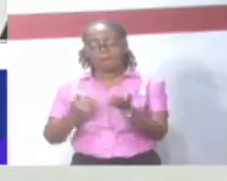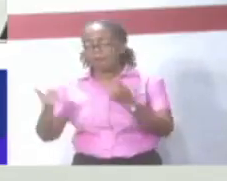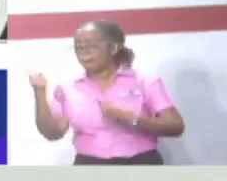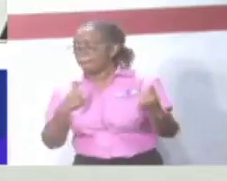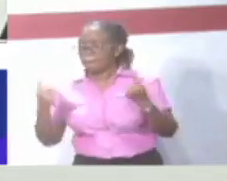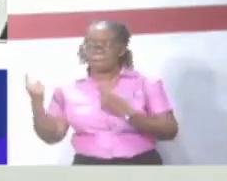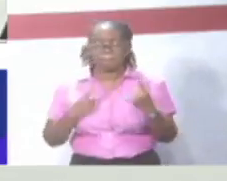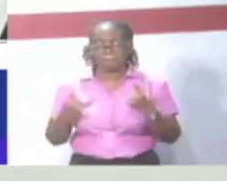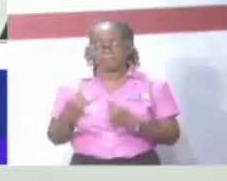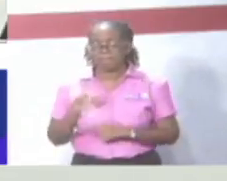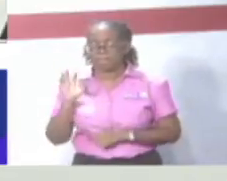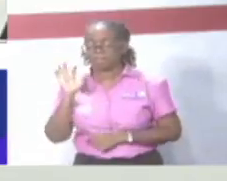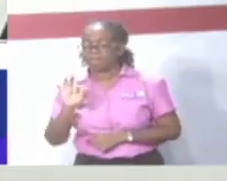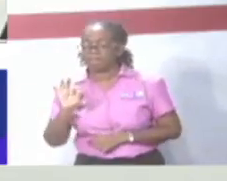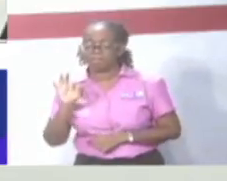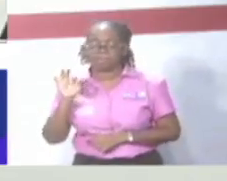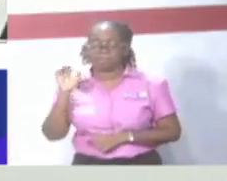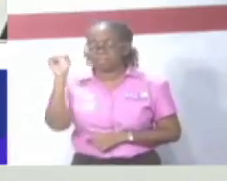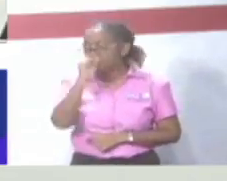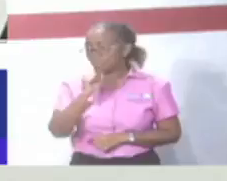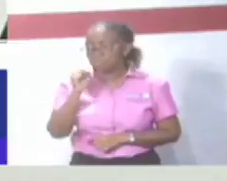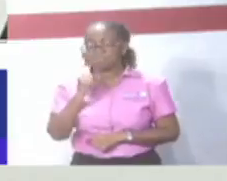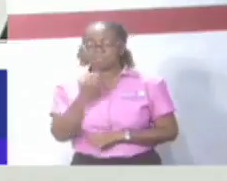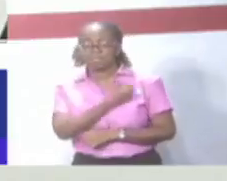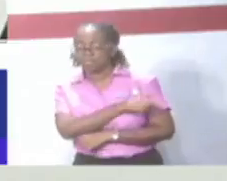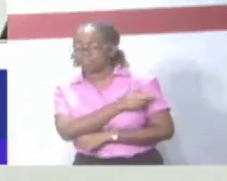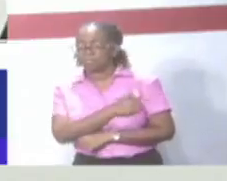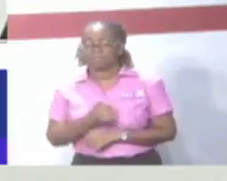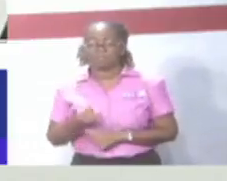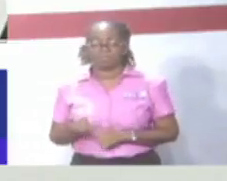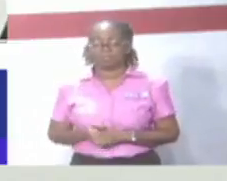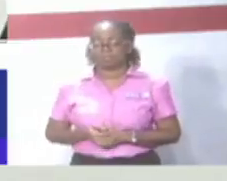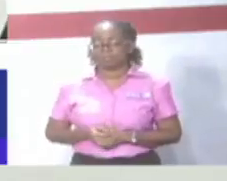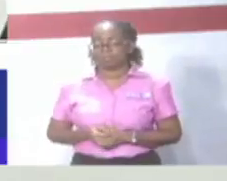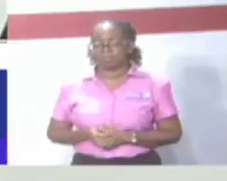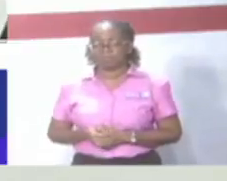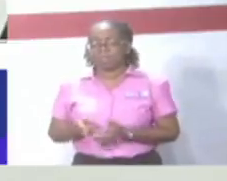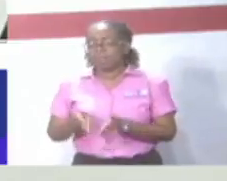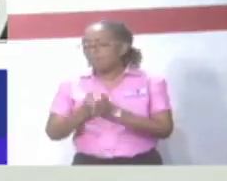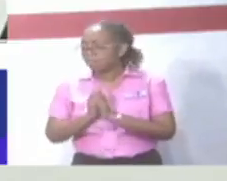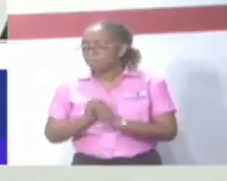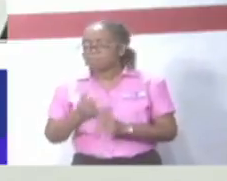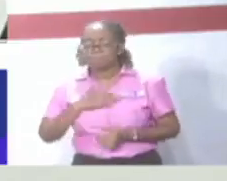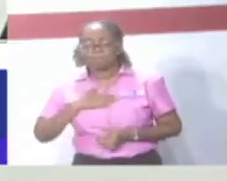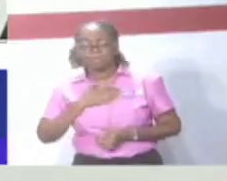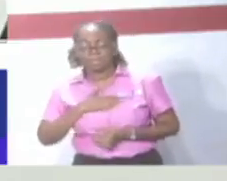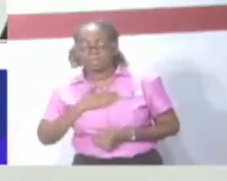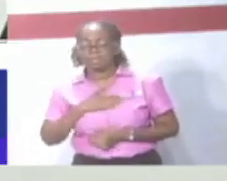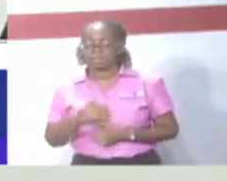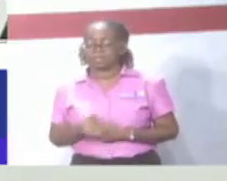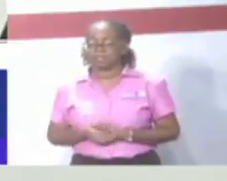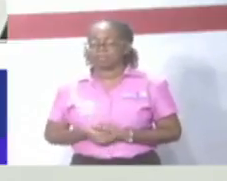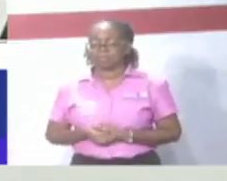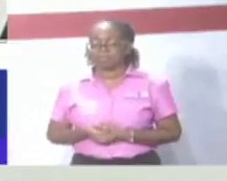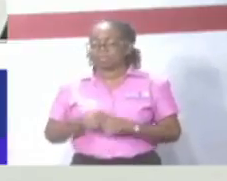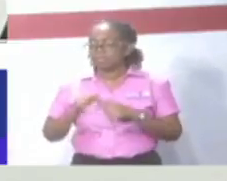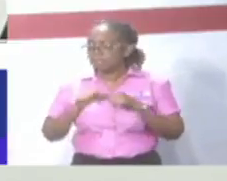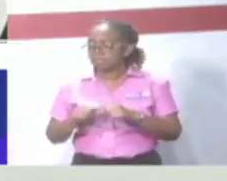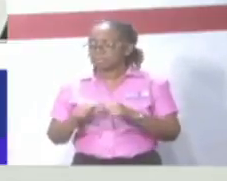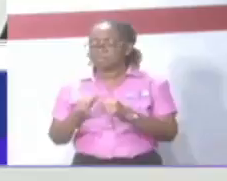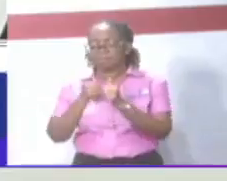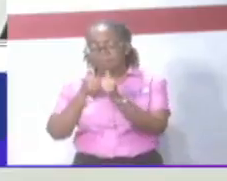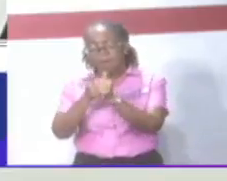is vaccination. We ask you and we appreciate your continued compliance with the public